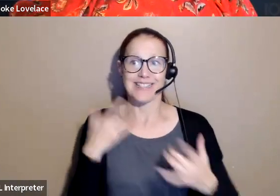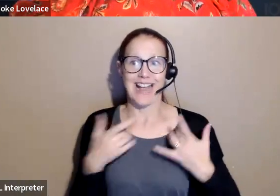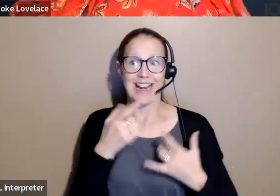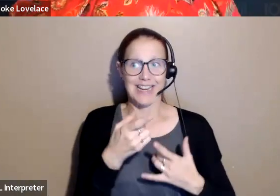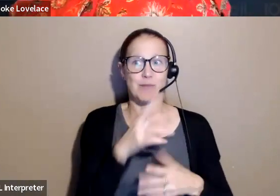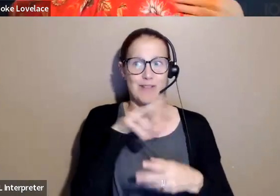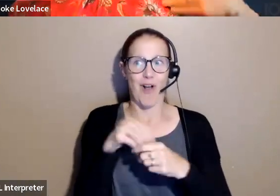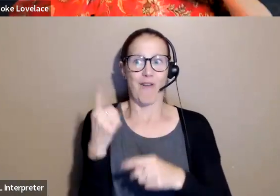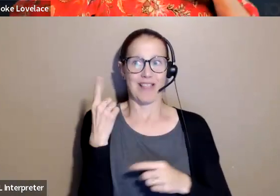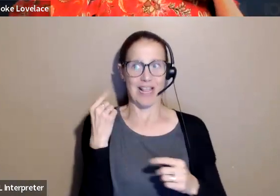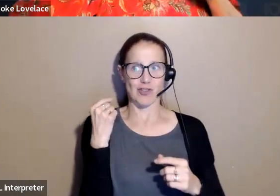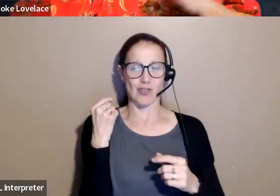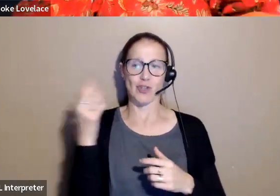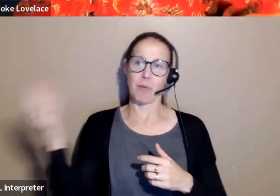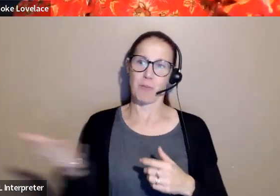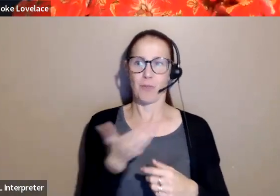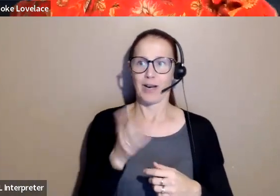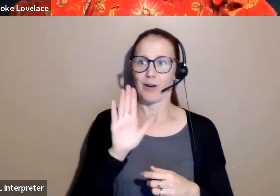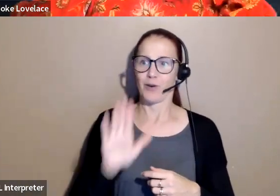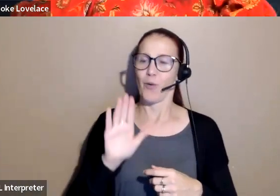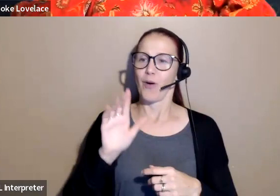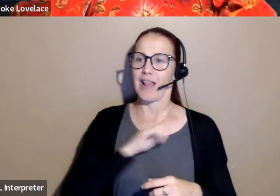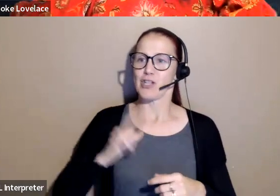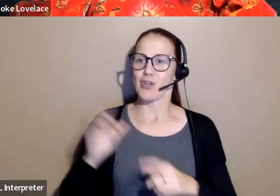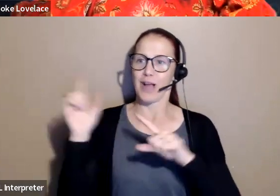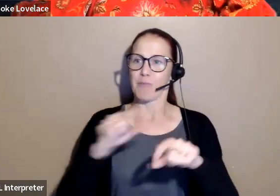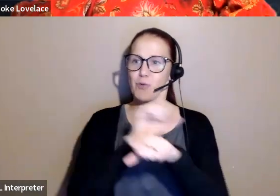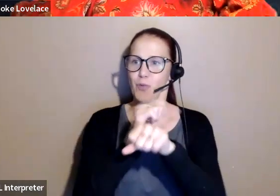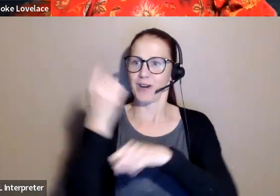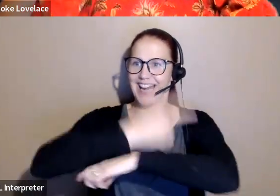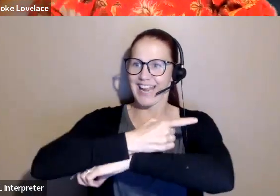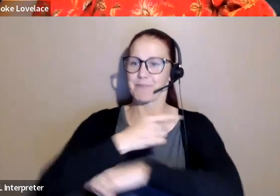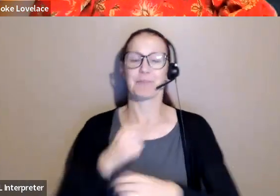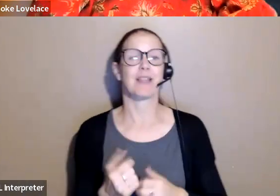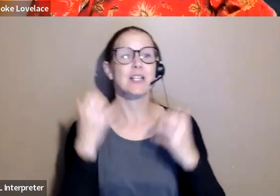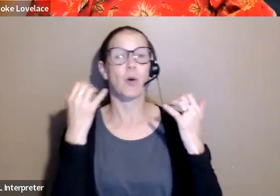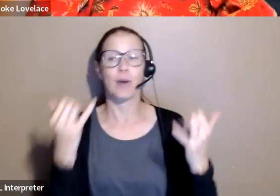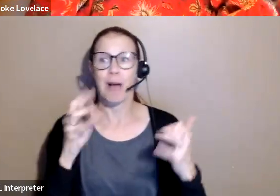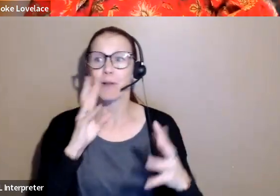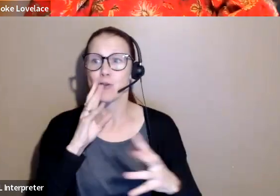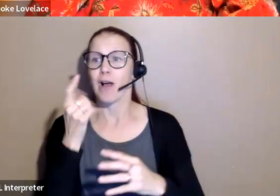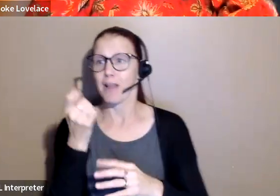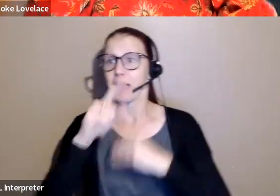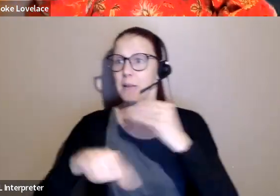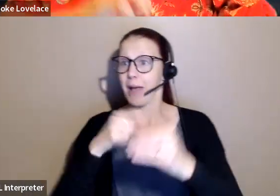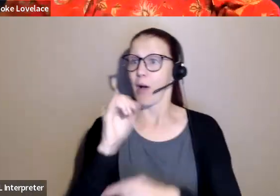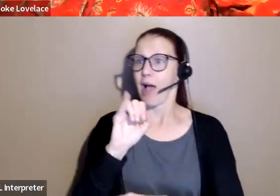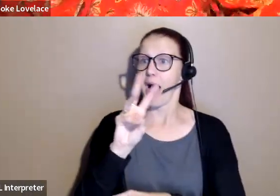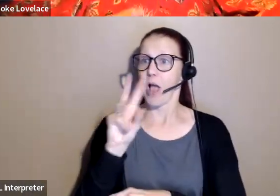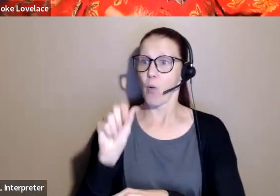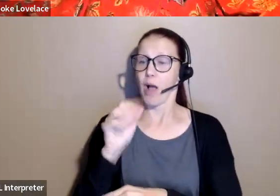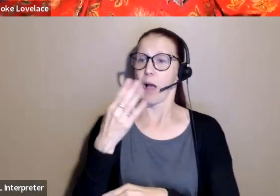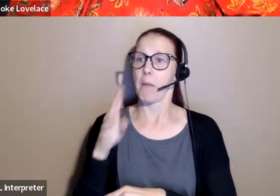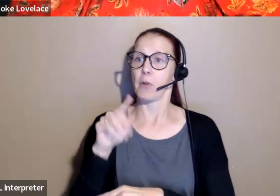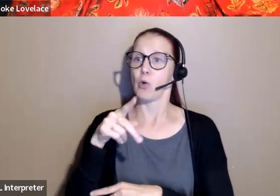year for our Take Your Legislators to Work Day. So yes, I'm going to talk a little bit about Iowa's Blueprint for Change. And I know we do